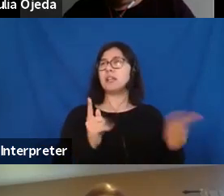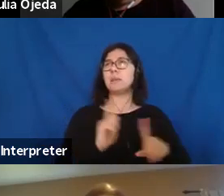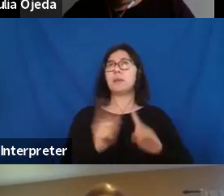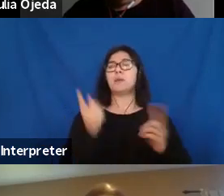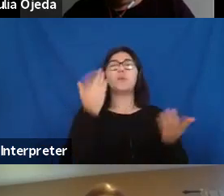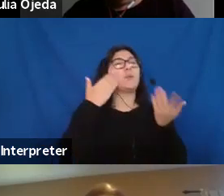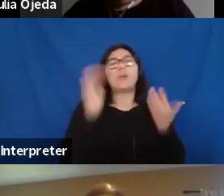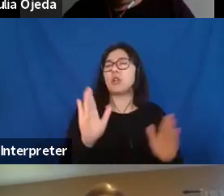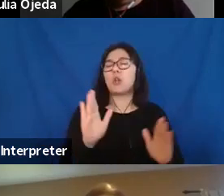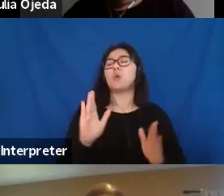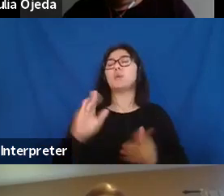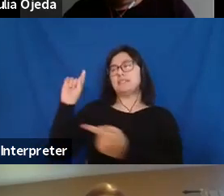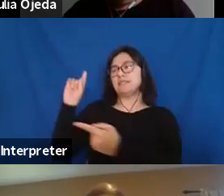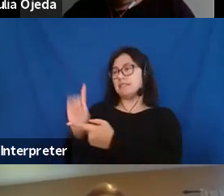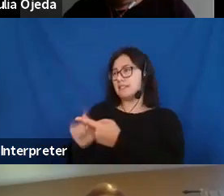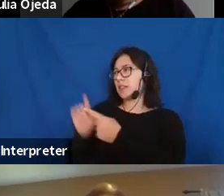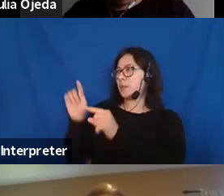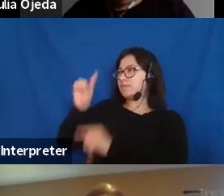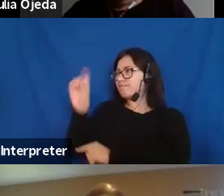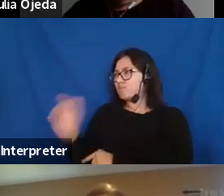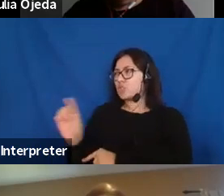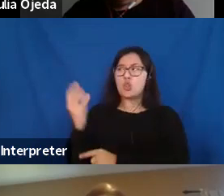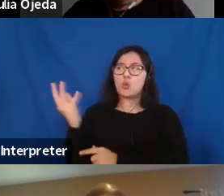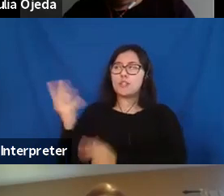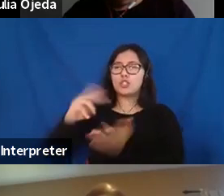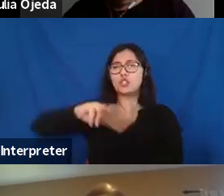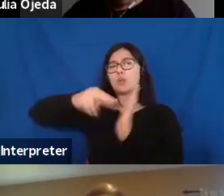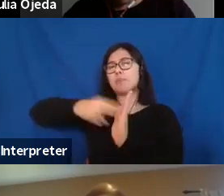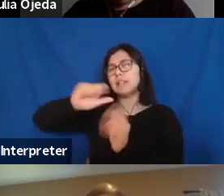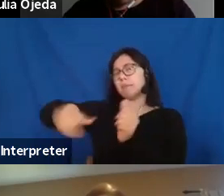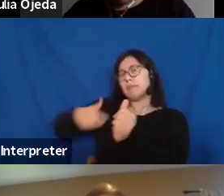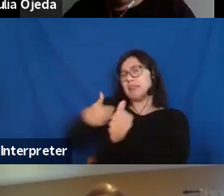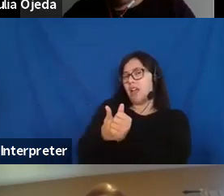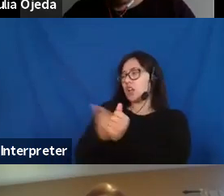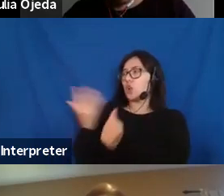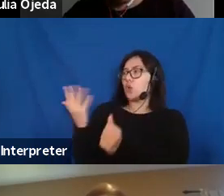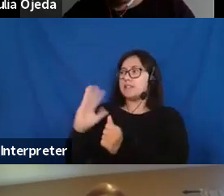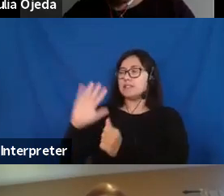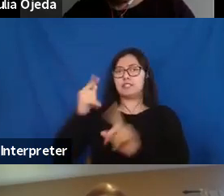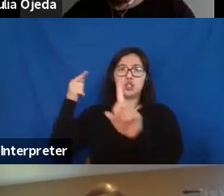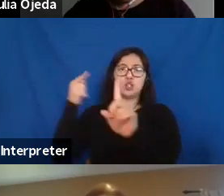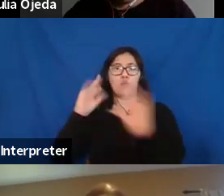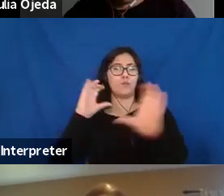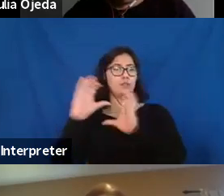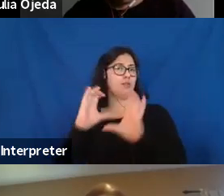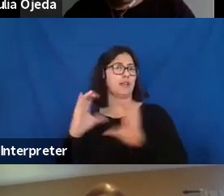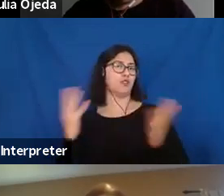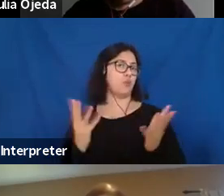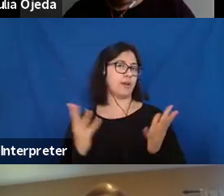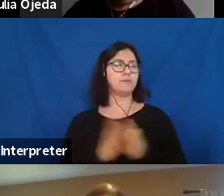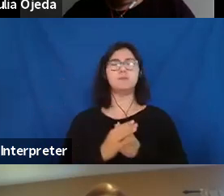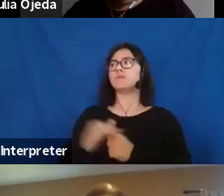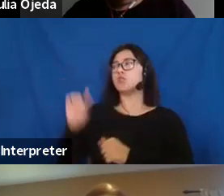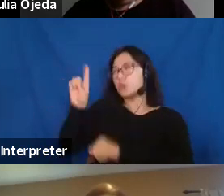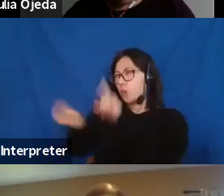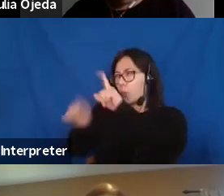get a sense as to what his intentions are. What is it that he's really trying to communicate? And so I think that asking questions